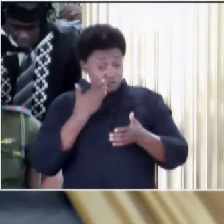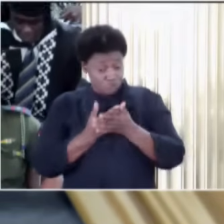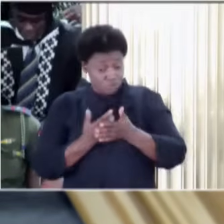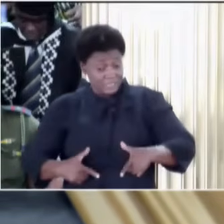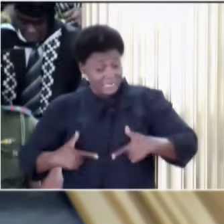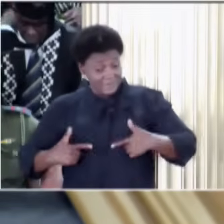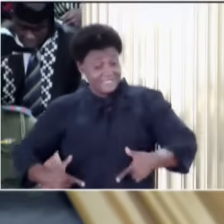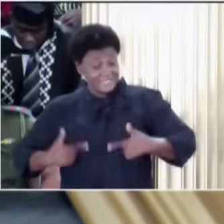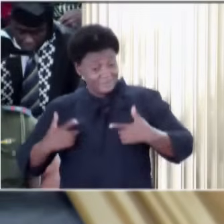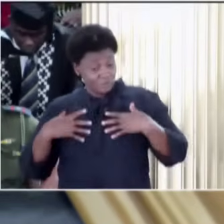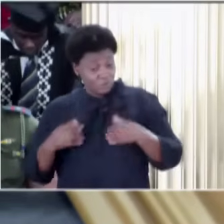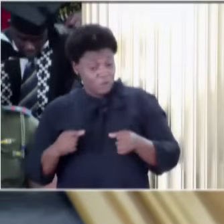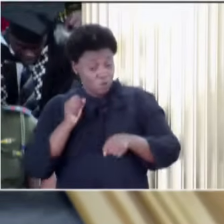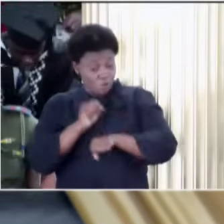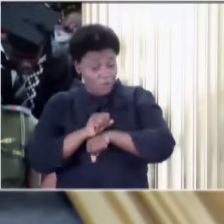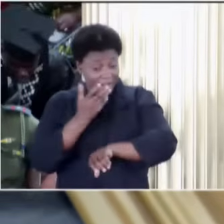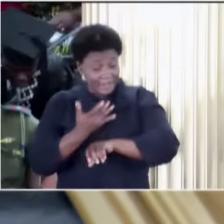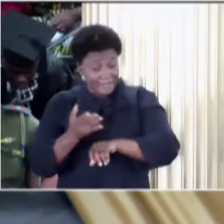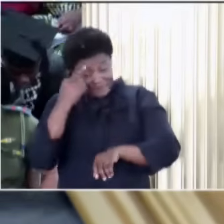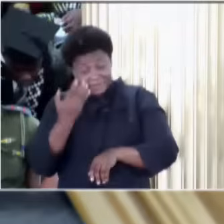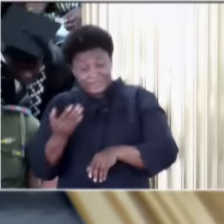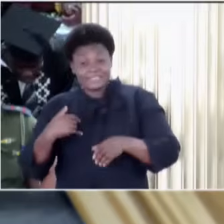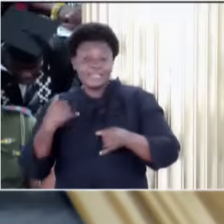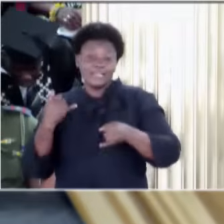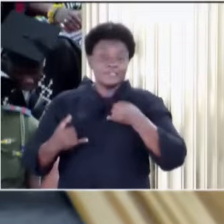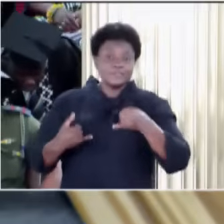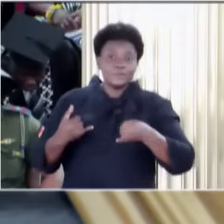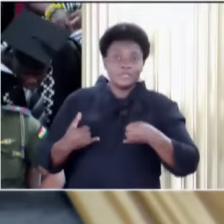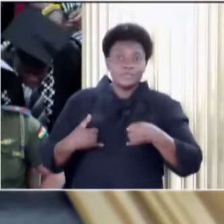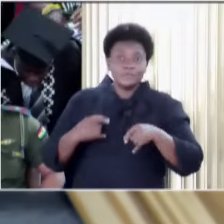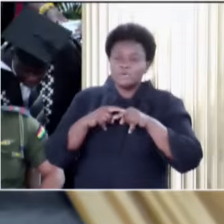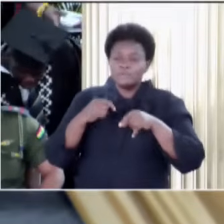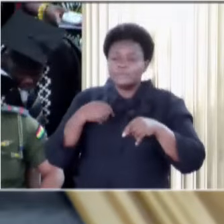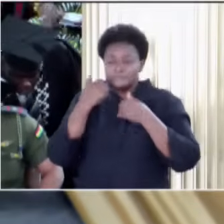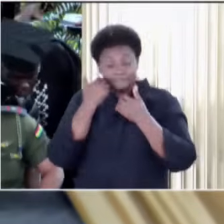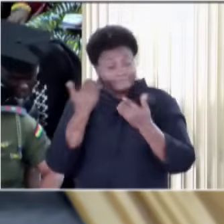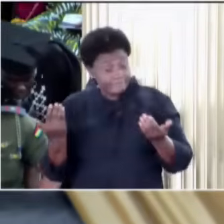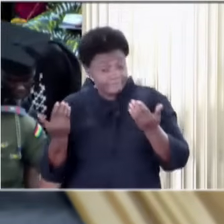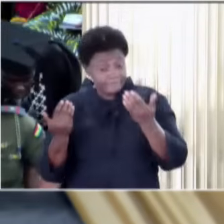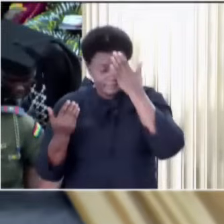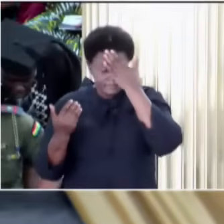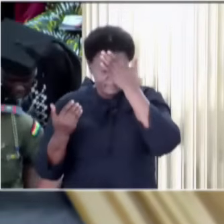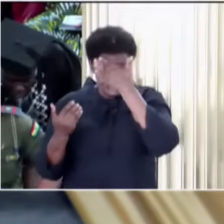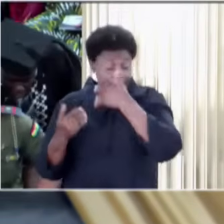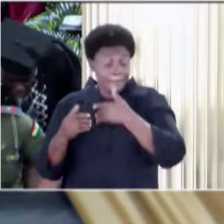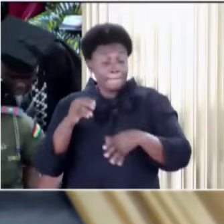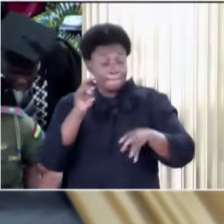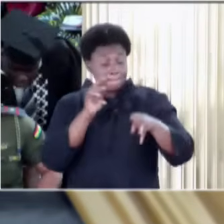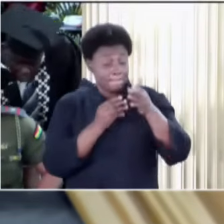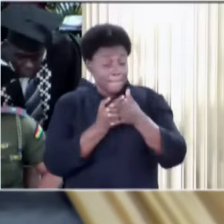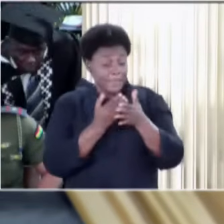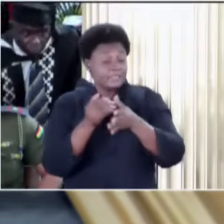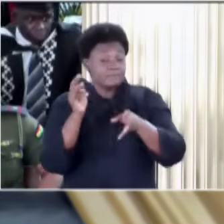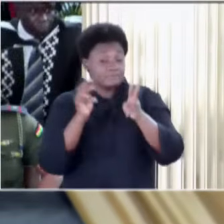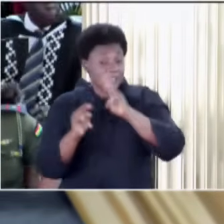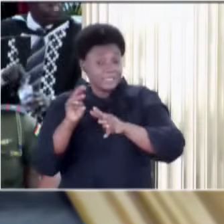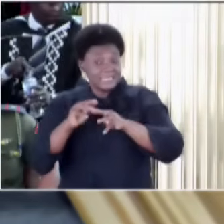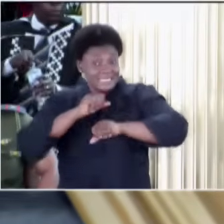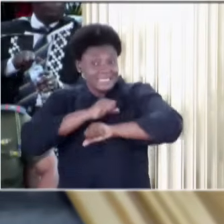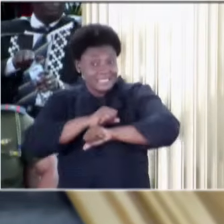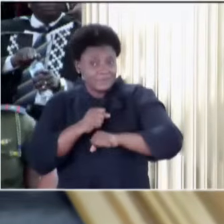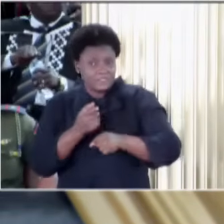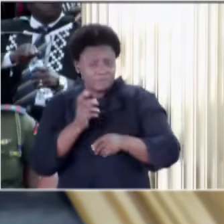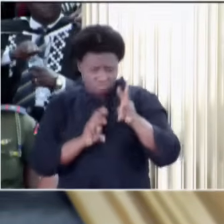well. I've worked hard for the things that I enjoy, and I'm not ashamed of that. Money matters, security matters,